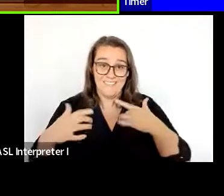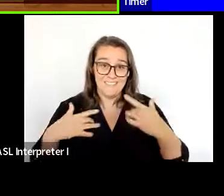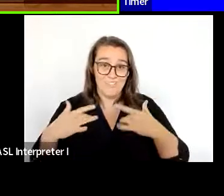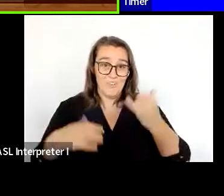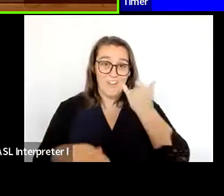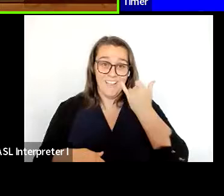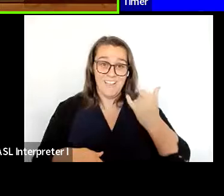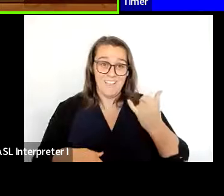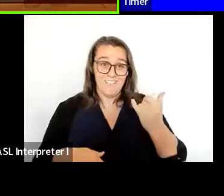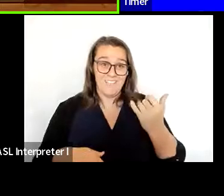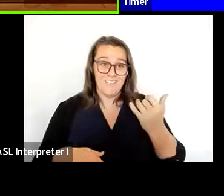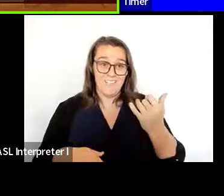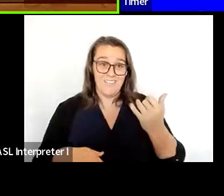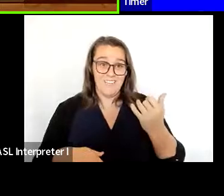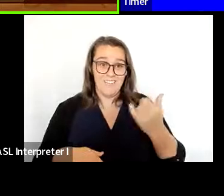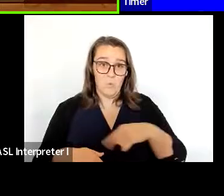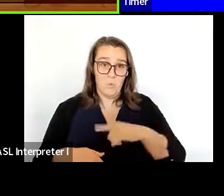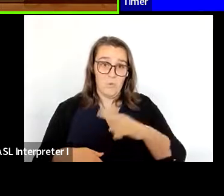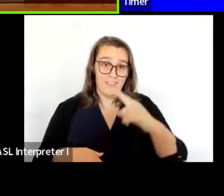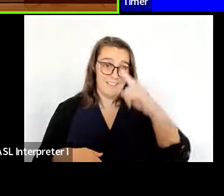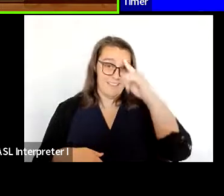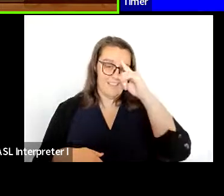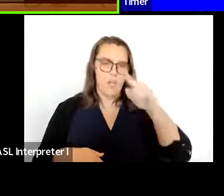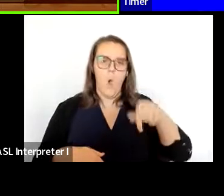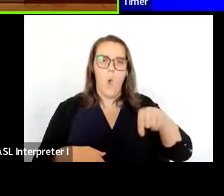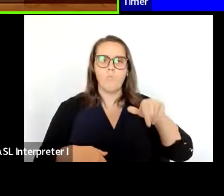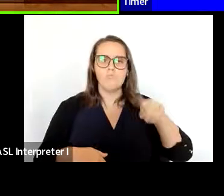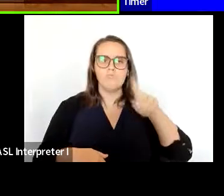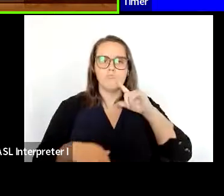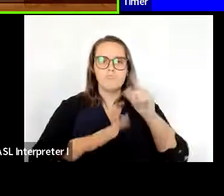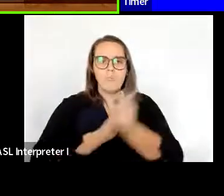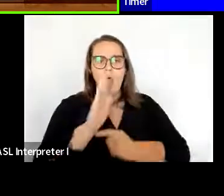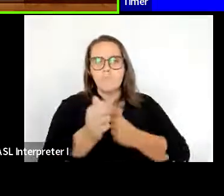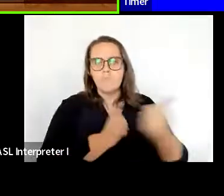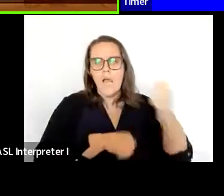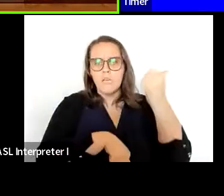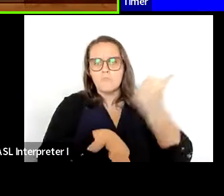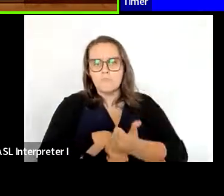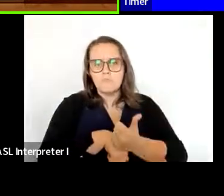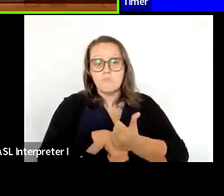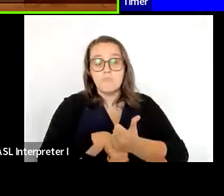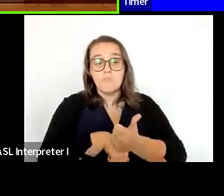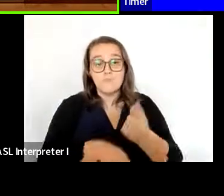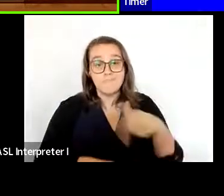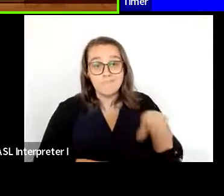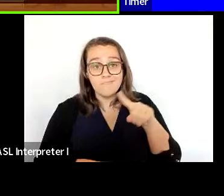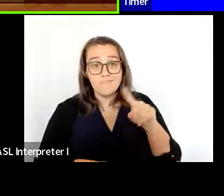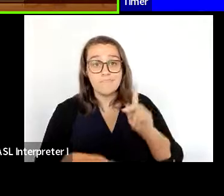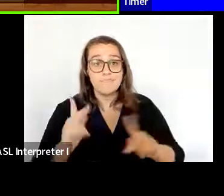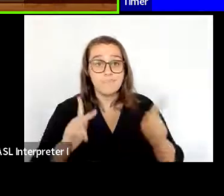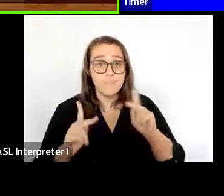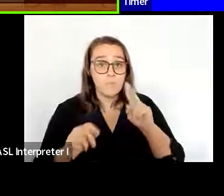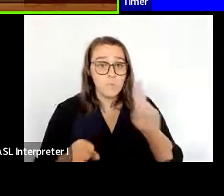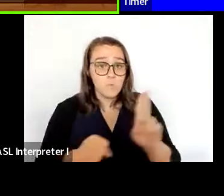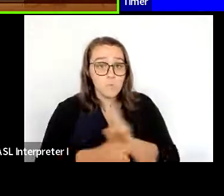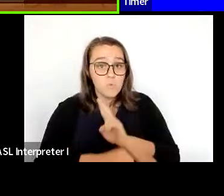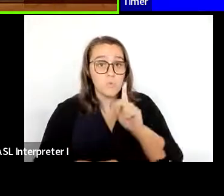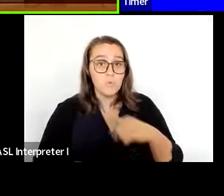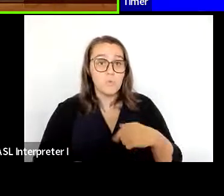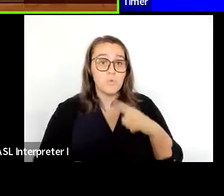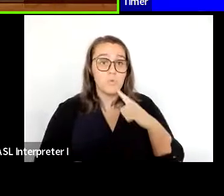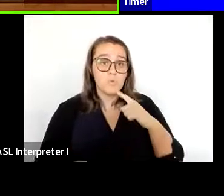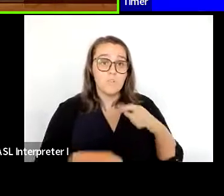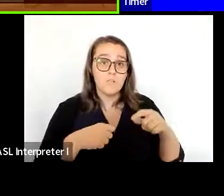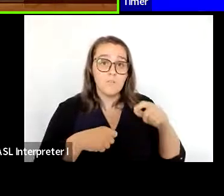once this law is in place, that those who are on those mobile